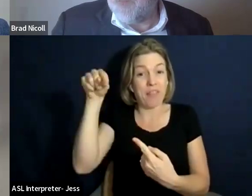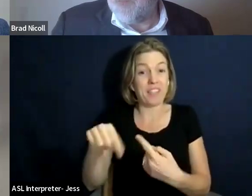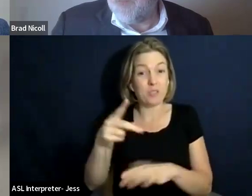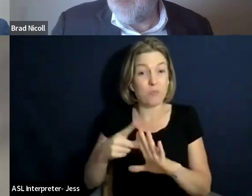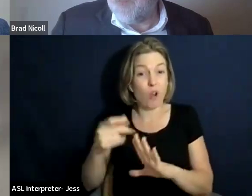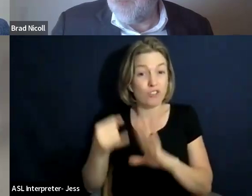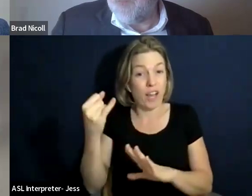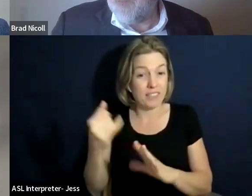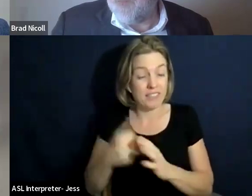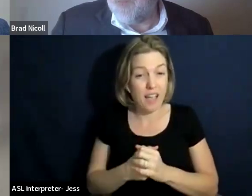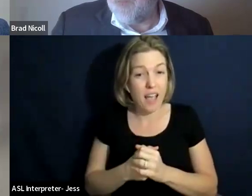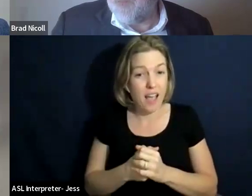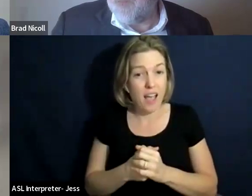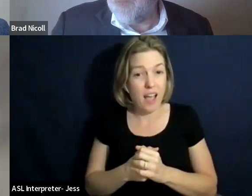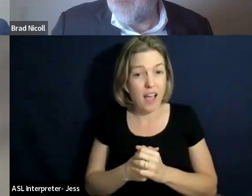And